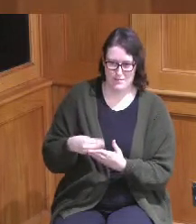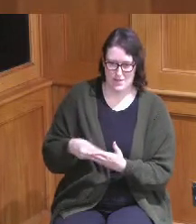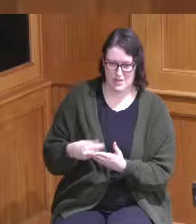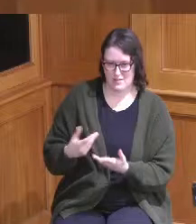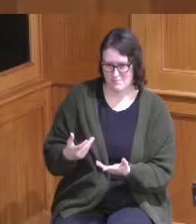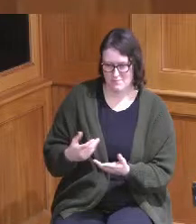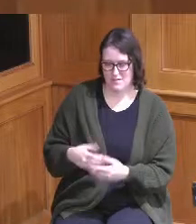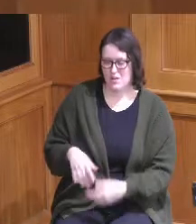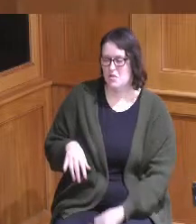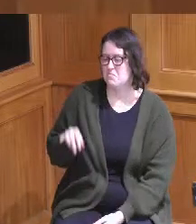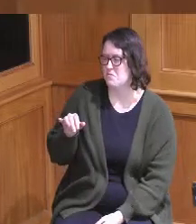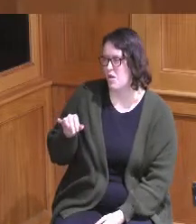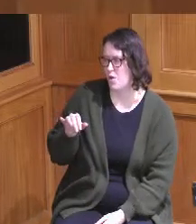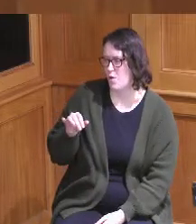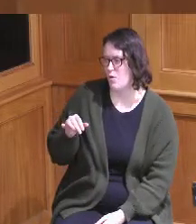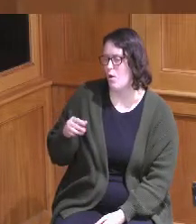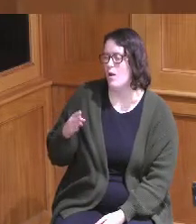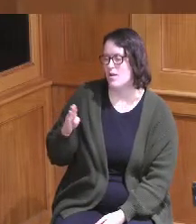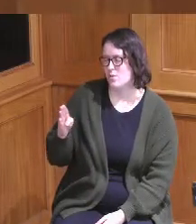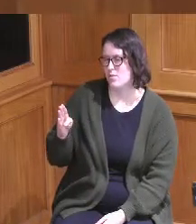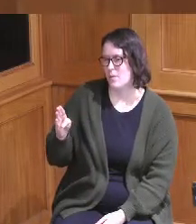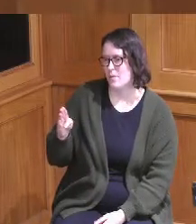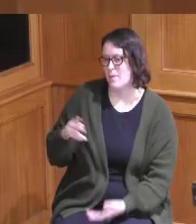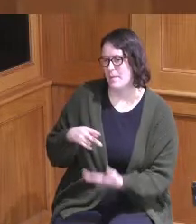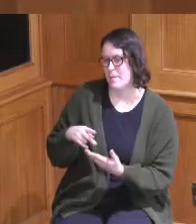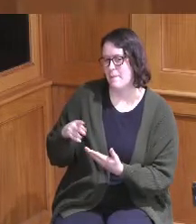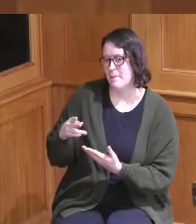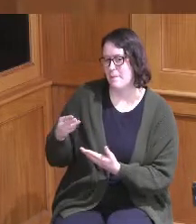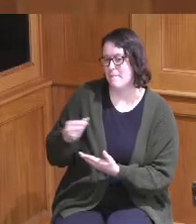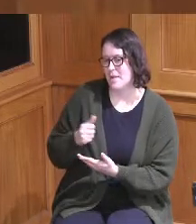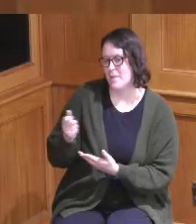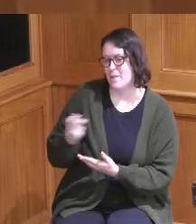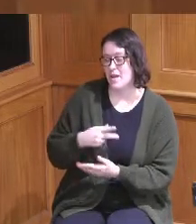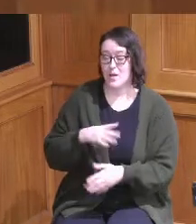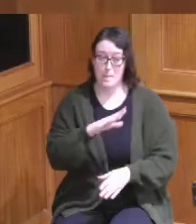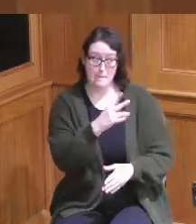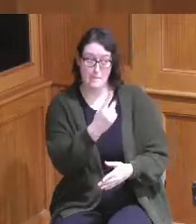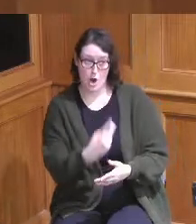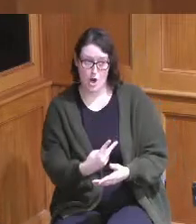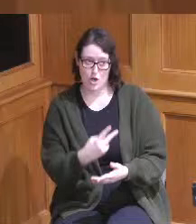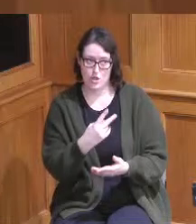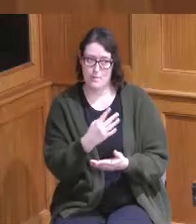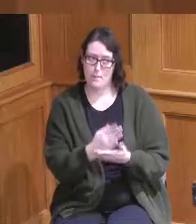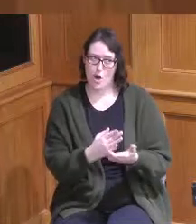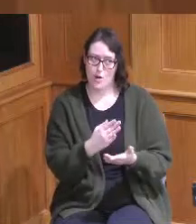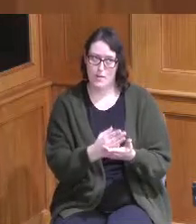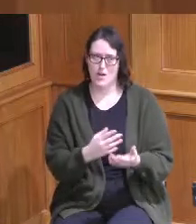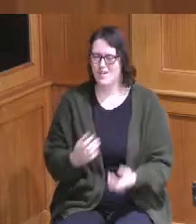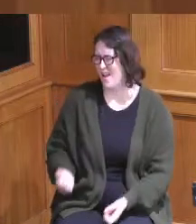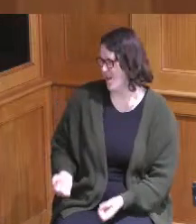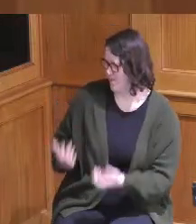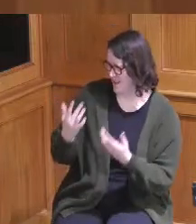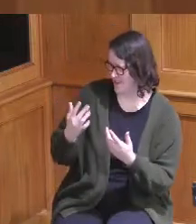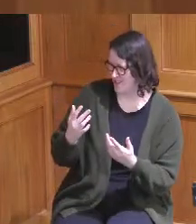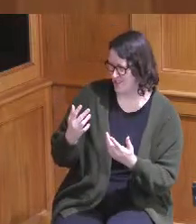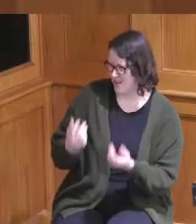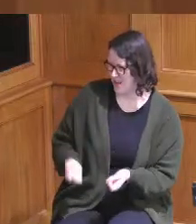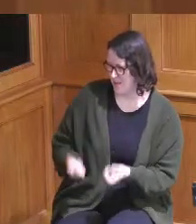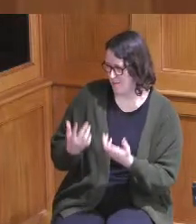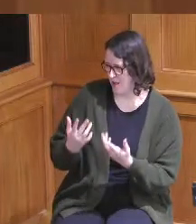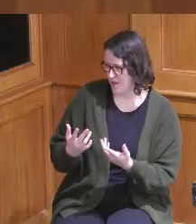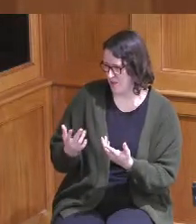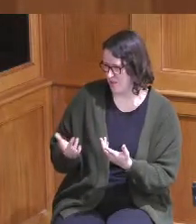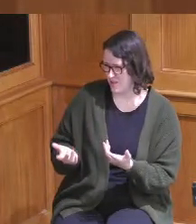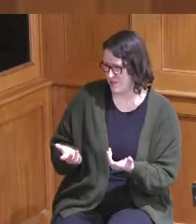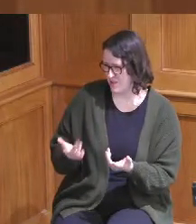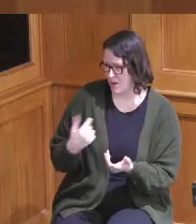right. So it's a reimbursable. I guess now does this In fall part, under the allowed in green? part, not the entire cost, but in part. How much do we It's